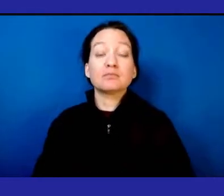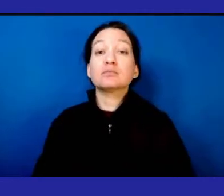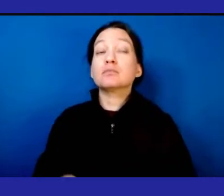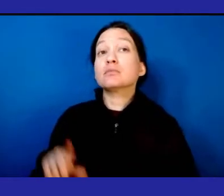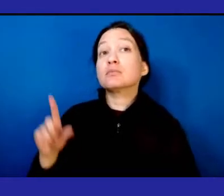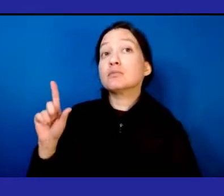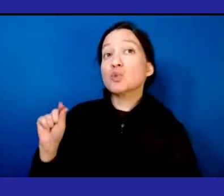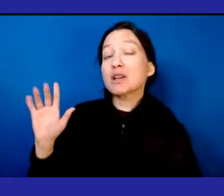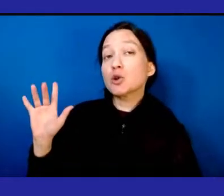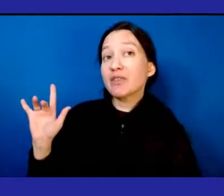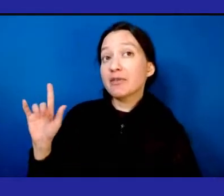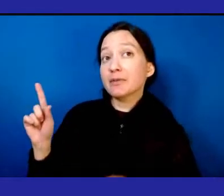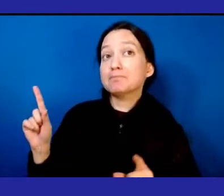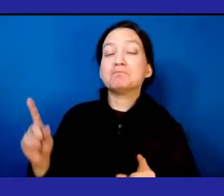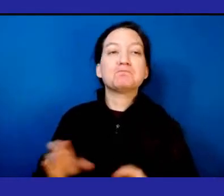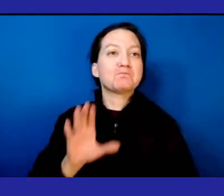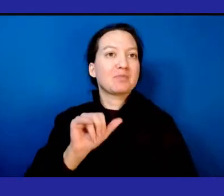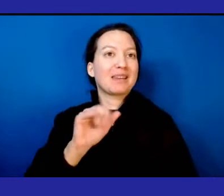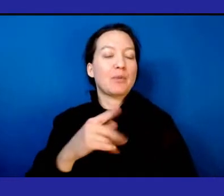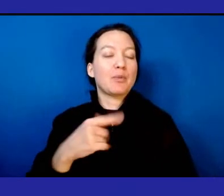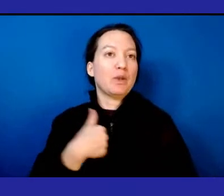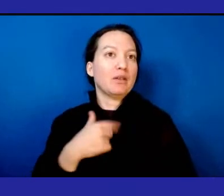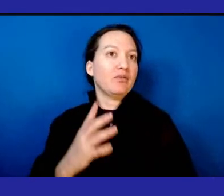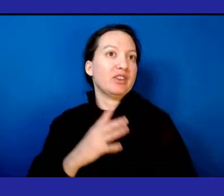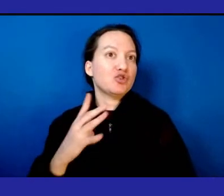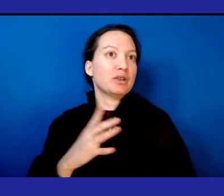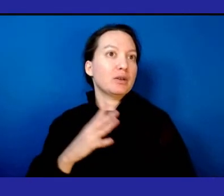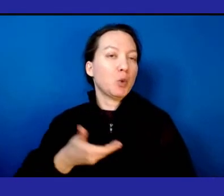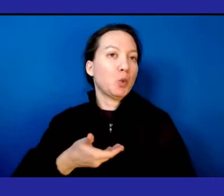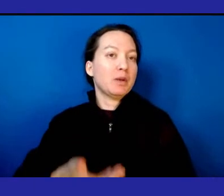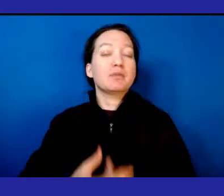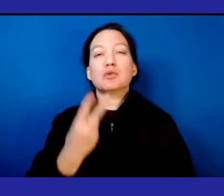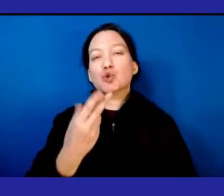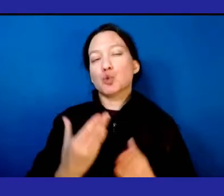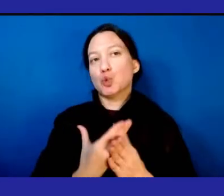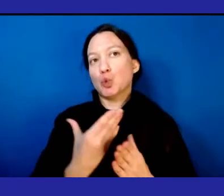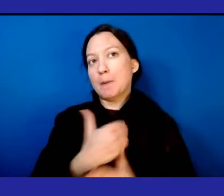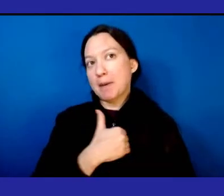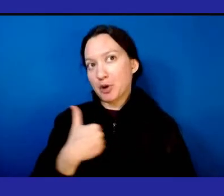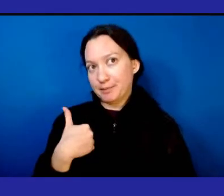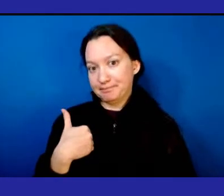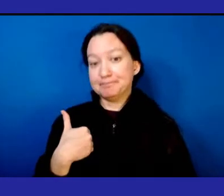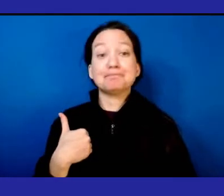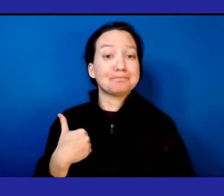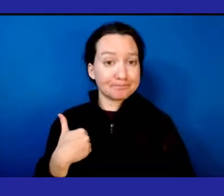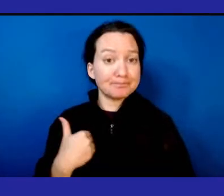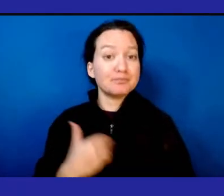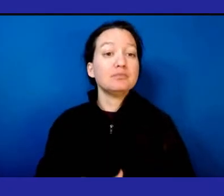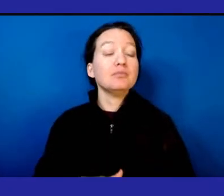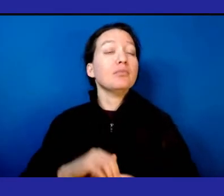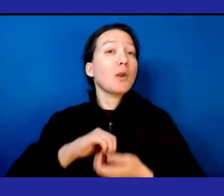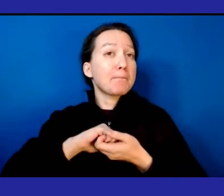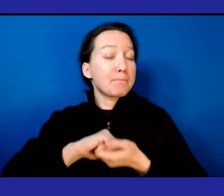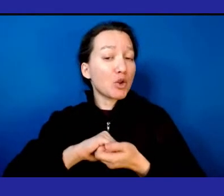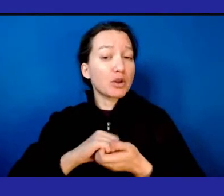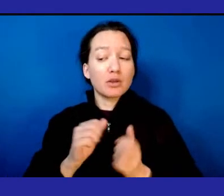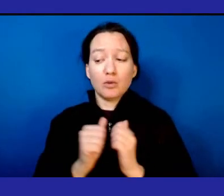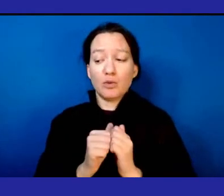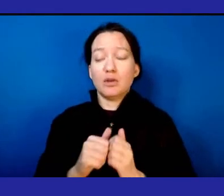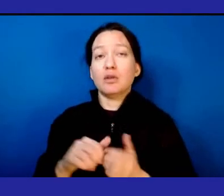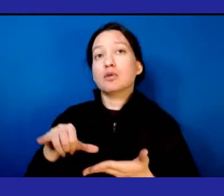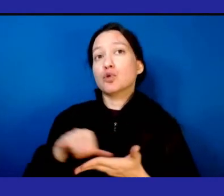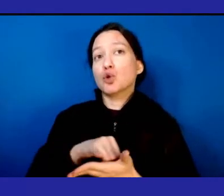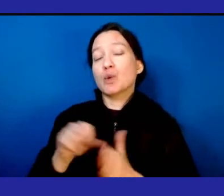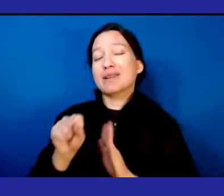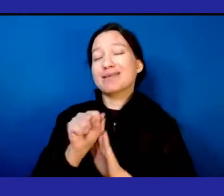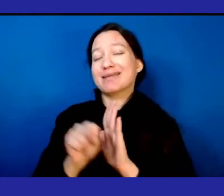2025, the CAB officially welcomed 2 new members. We also partnered with New York State